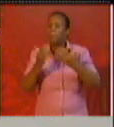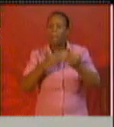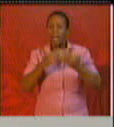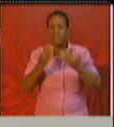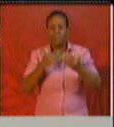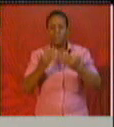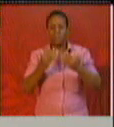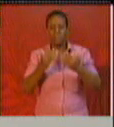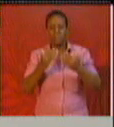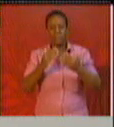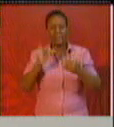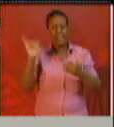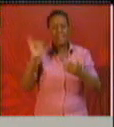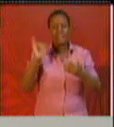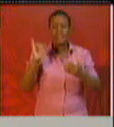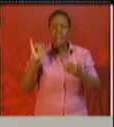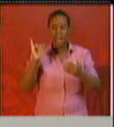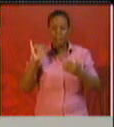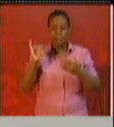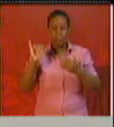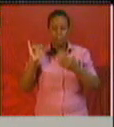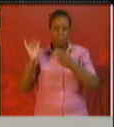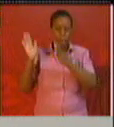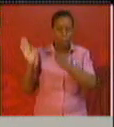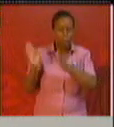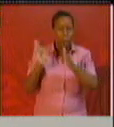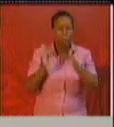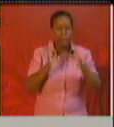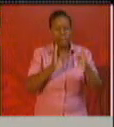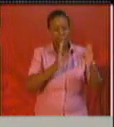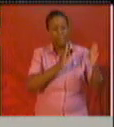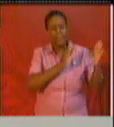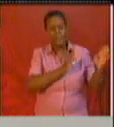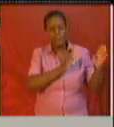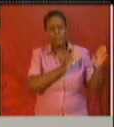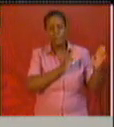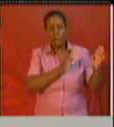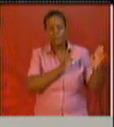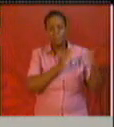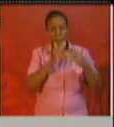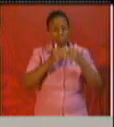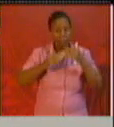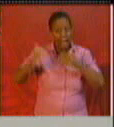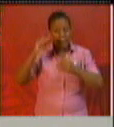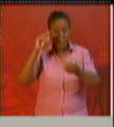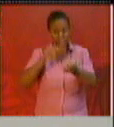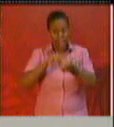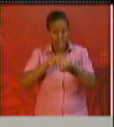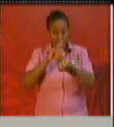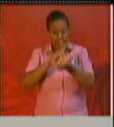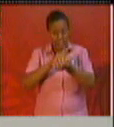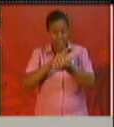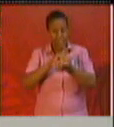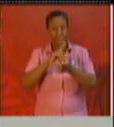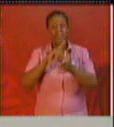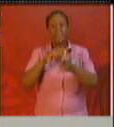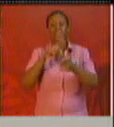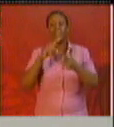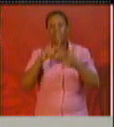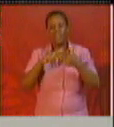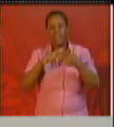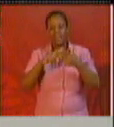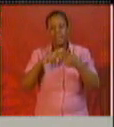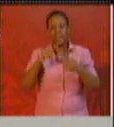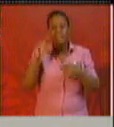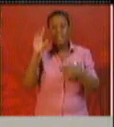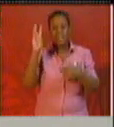way that it achieves the highest level of protection. After the frontline workers, we're looking at the 60 and over, the essential workers in the